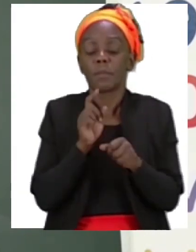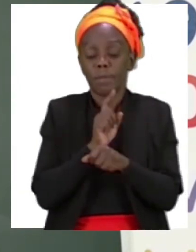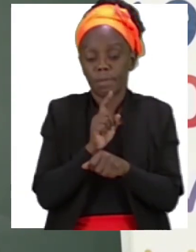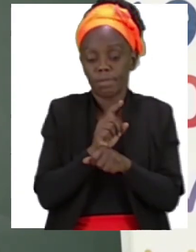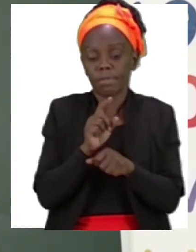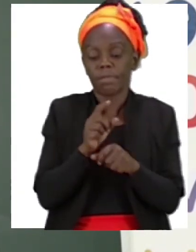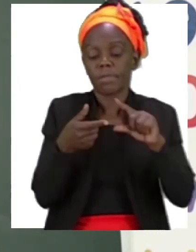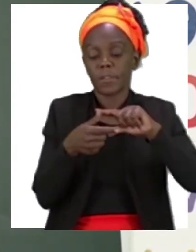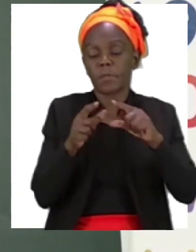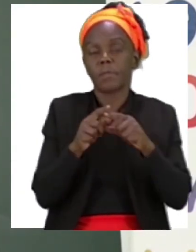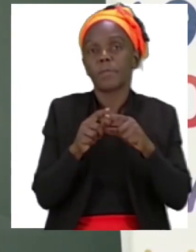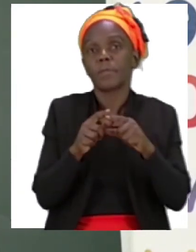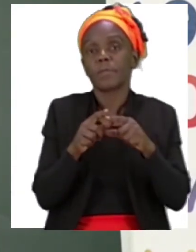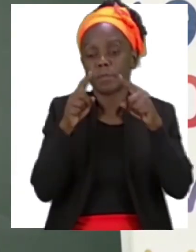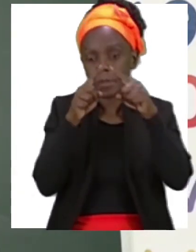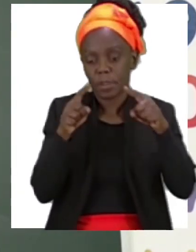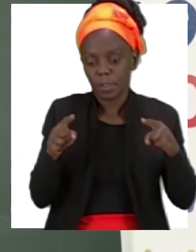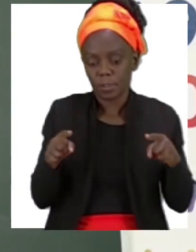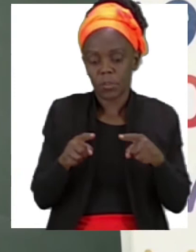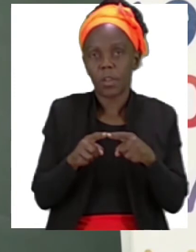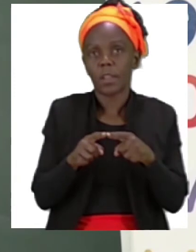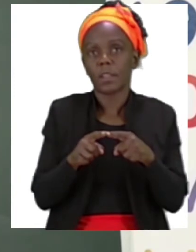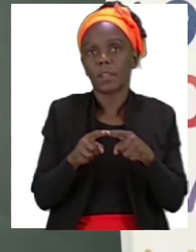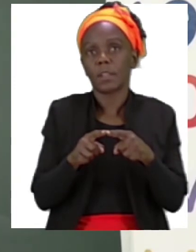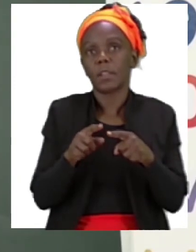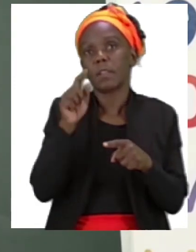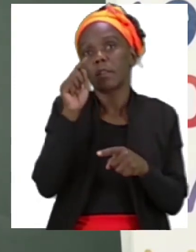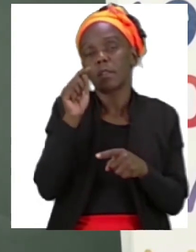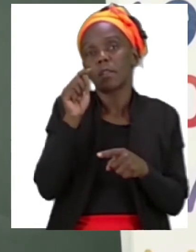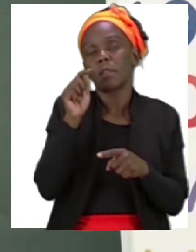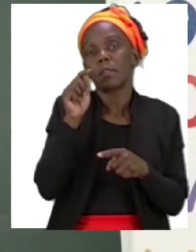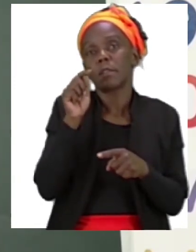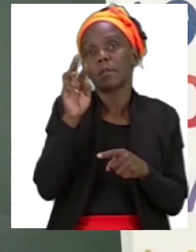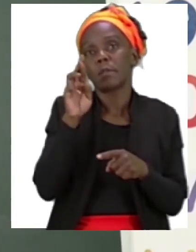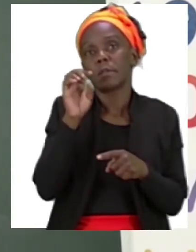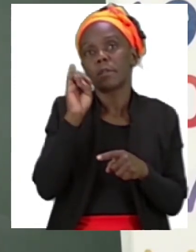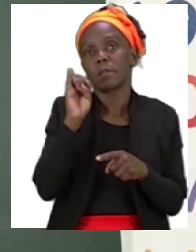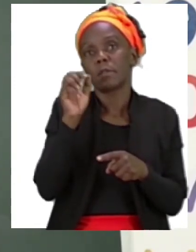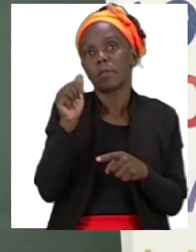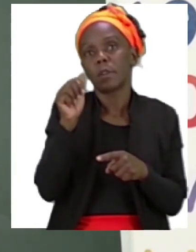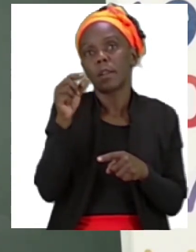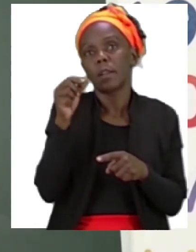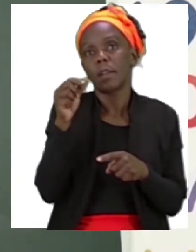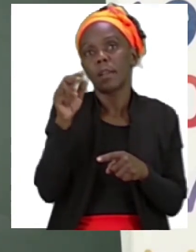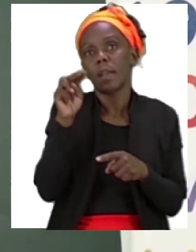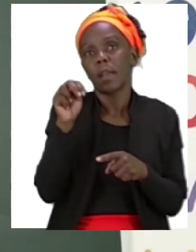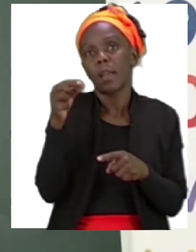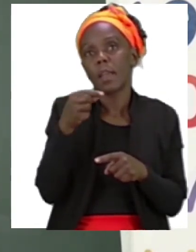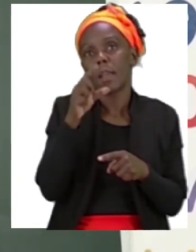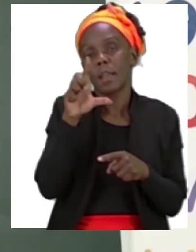a triangle. It has 3 corners. 1, 2,